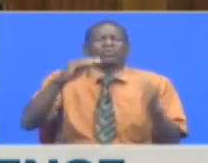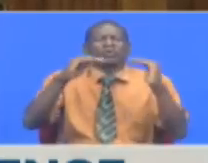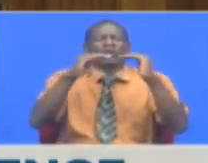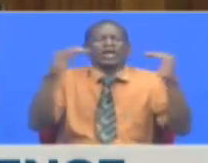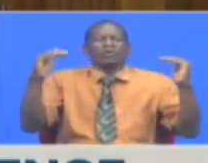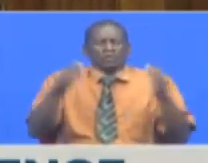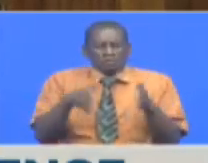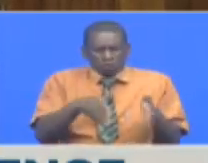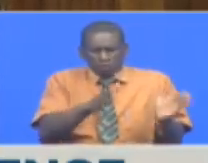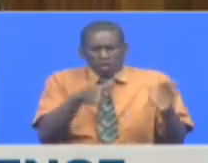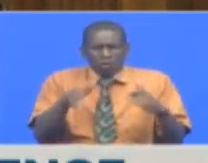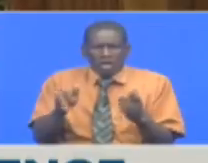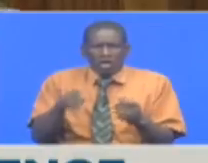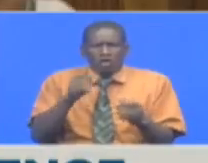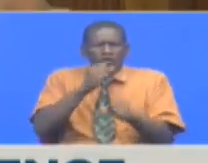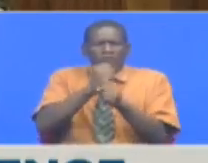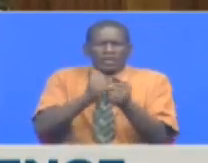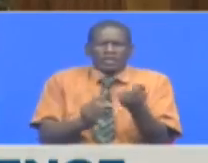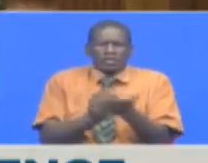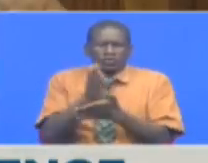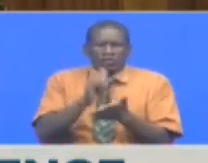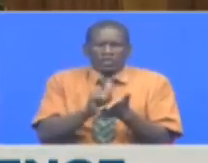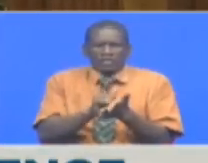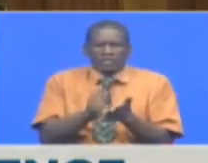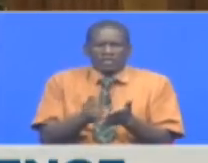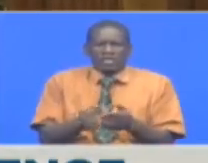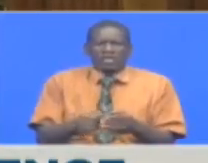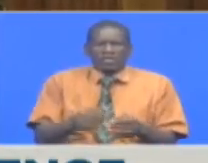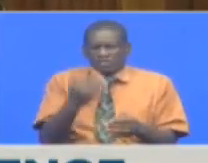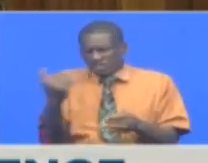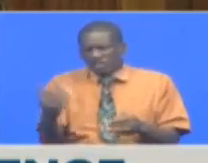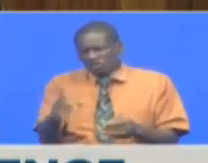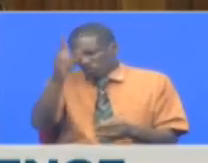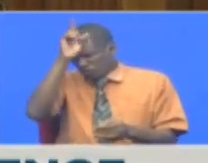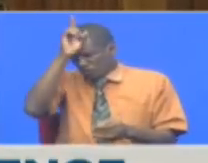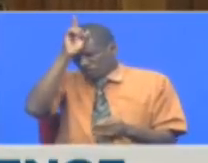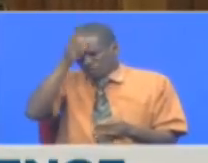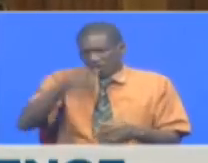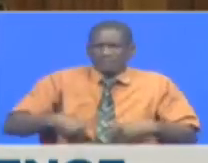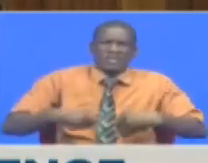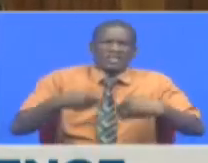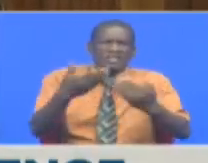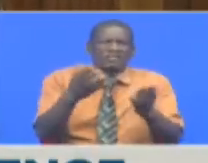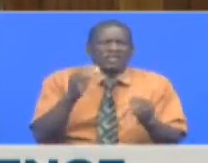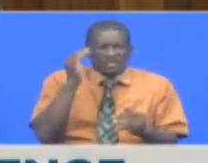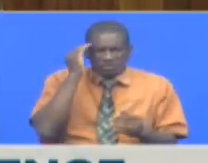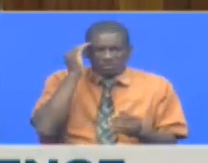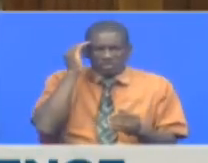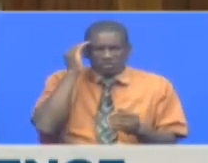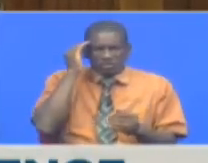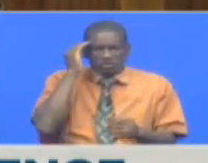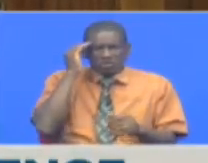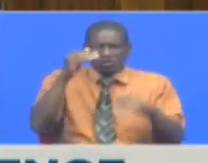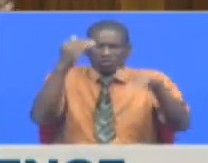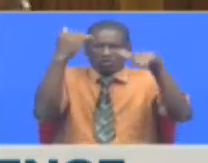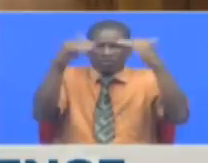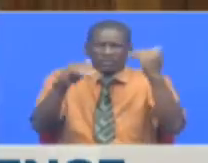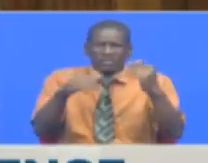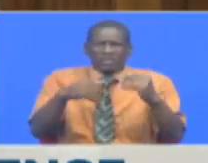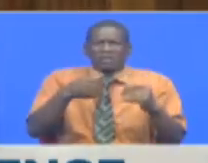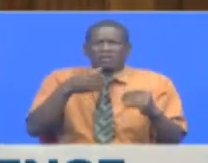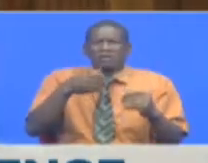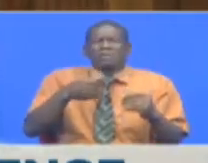way of ensuring mtoto wa mashinani ameweza kupata elimu ya university kuliko